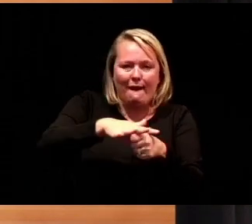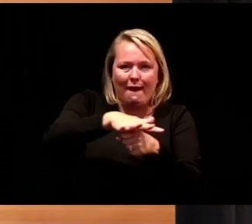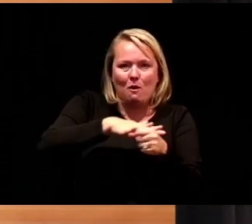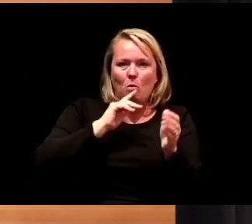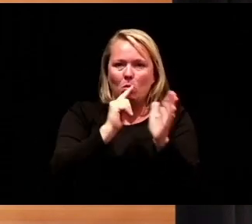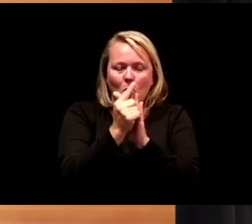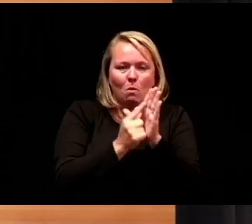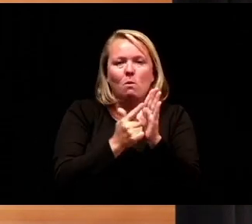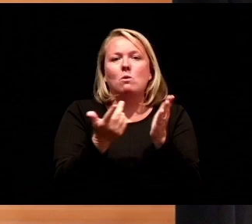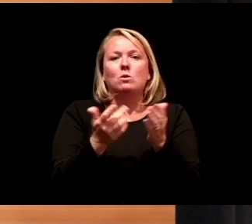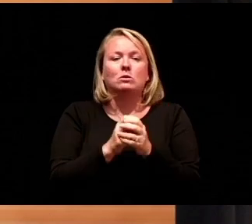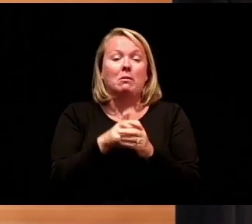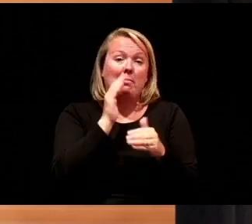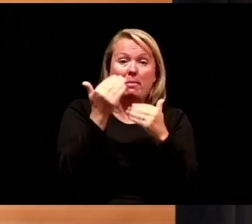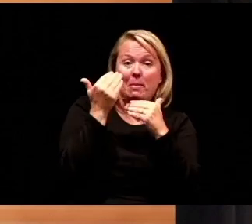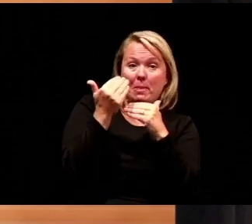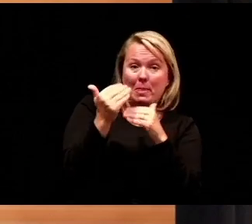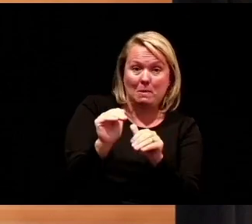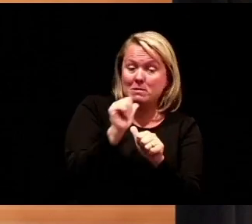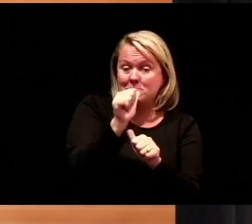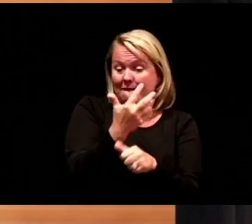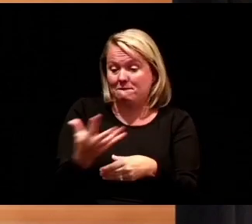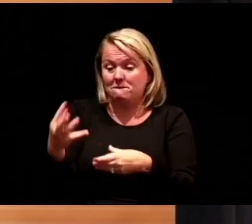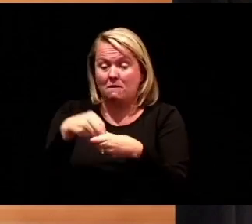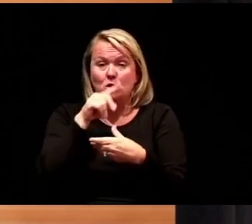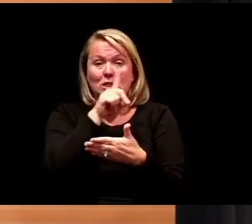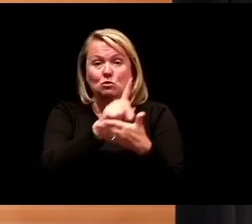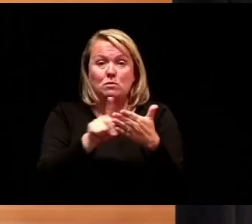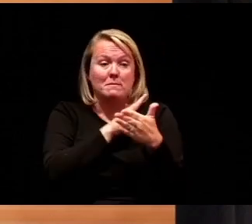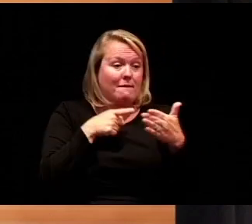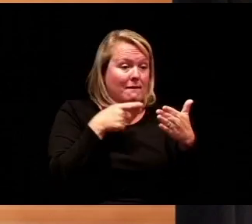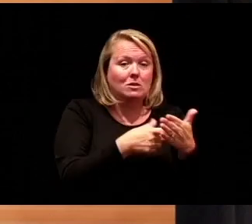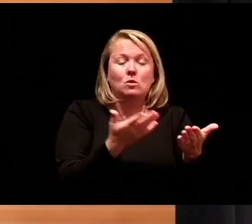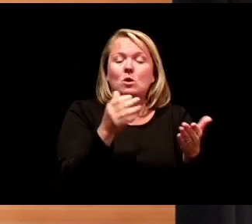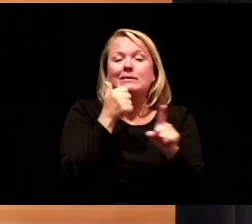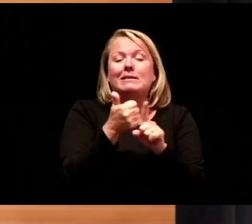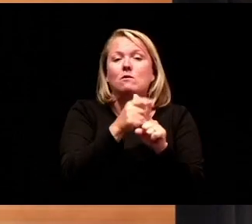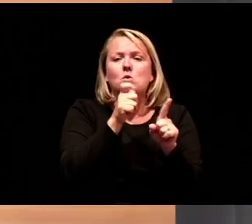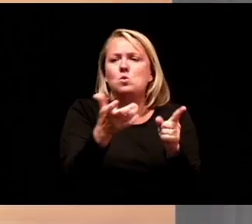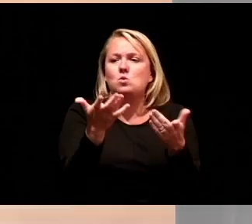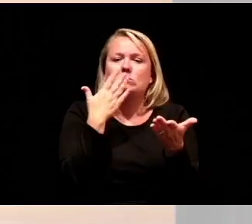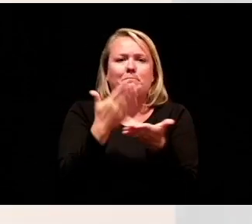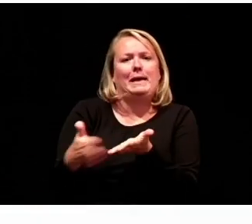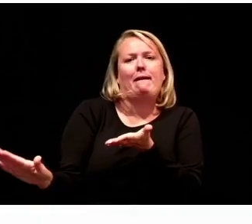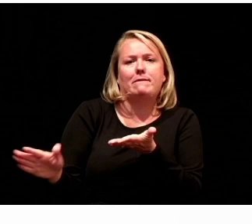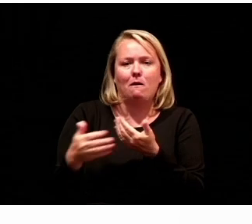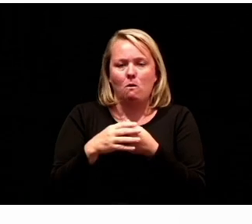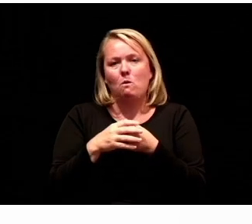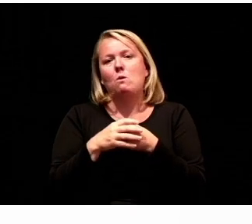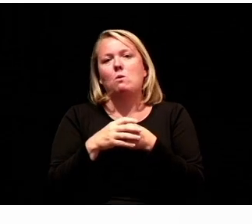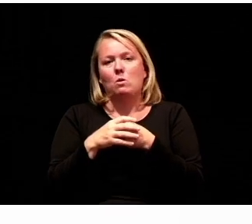And as you can see, a family with 7 children, there are no families of 7 without children in Kent County, so 100% of those families are going to be